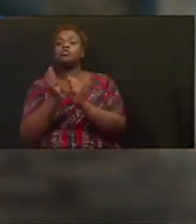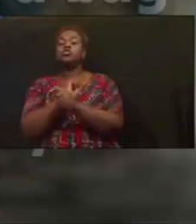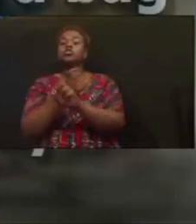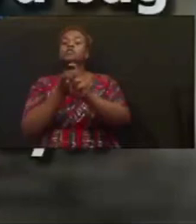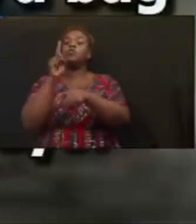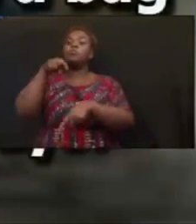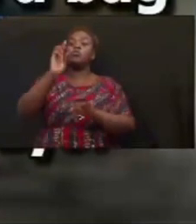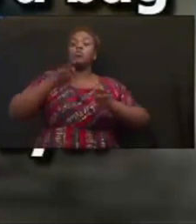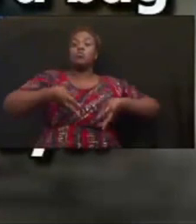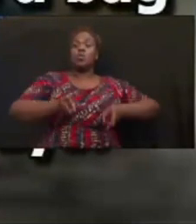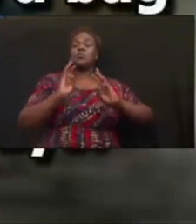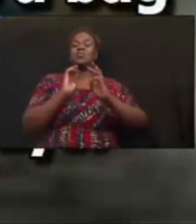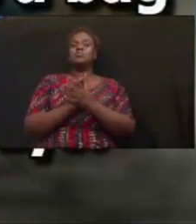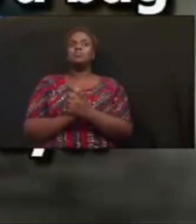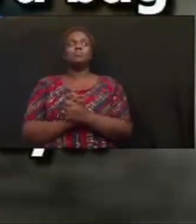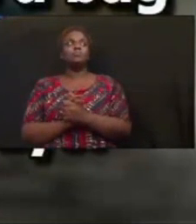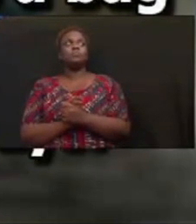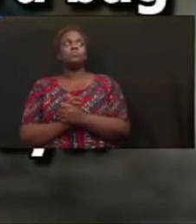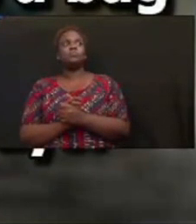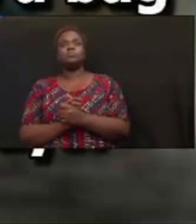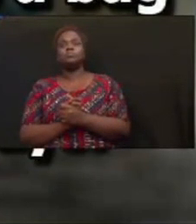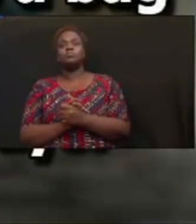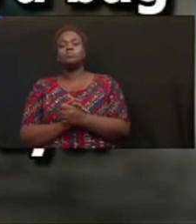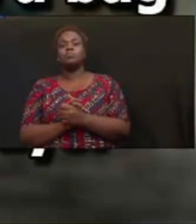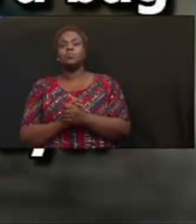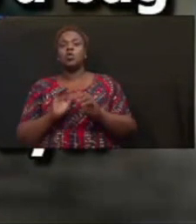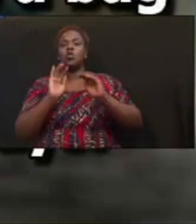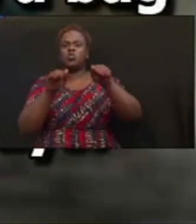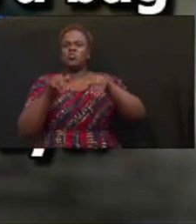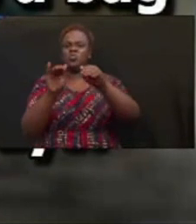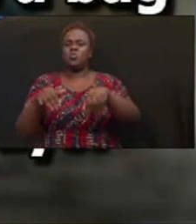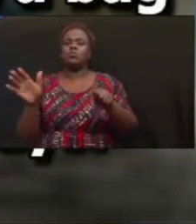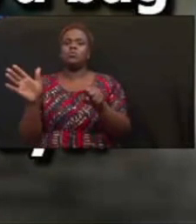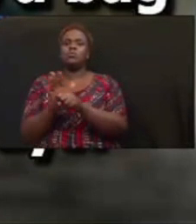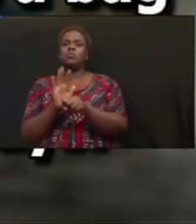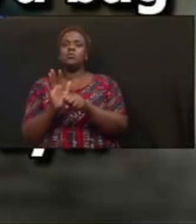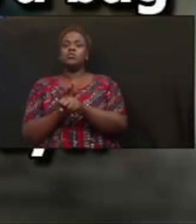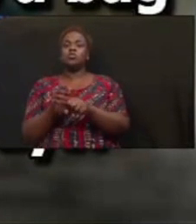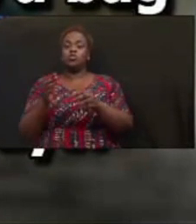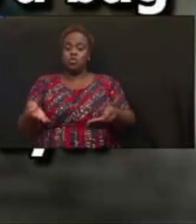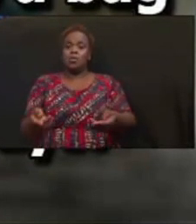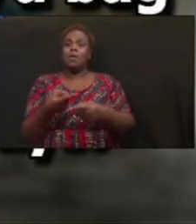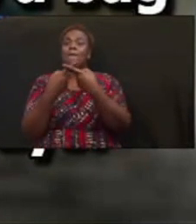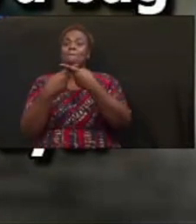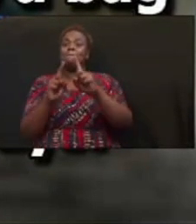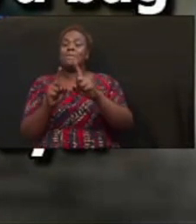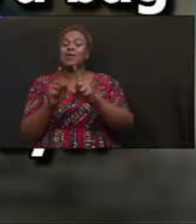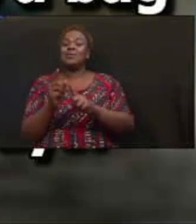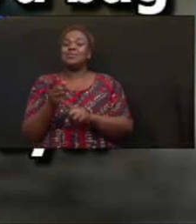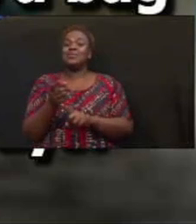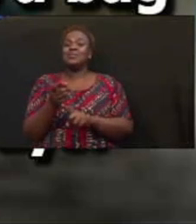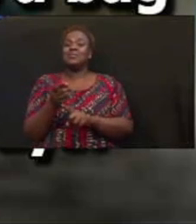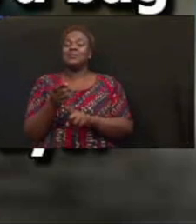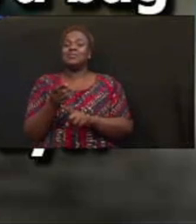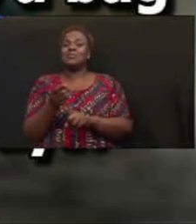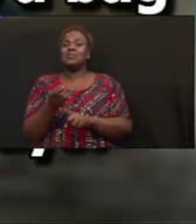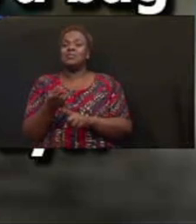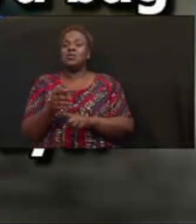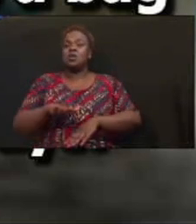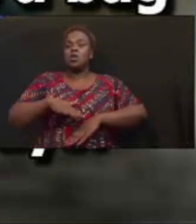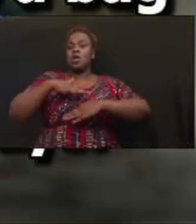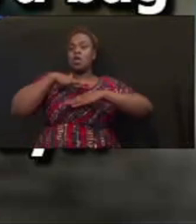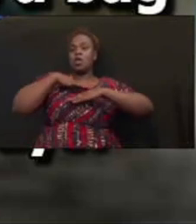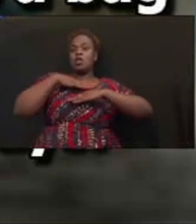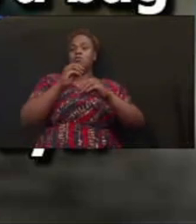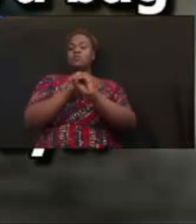Let's continue. Ye have sown much, you bring in little. You eat but have not enough. Ye